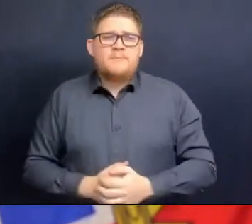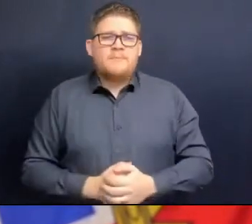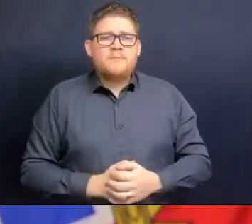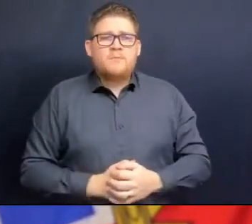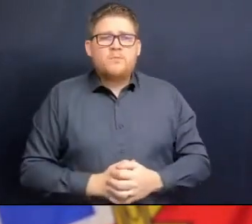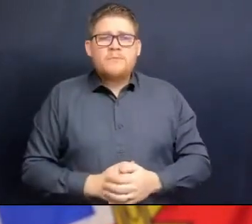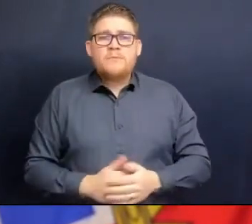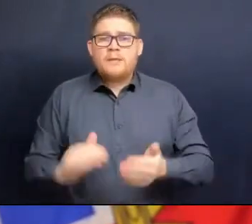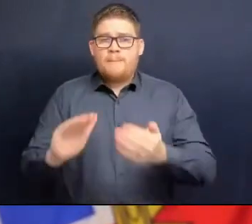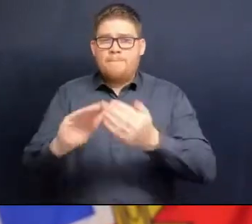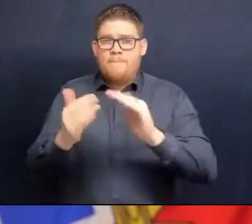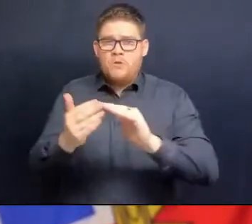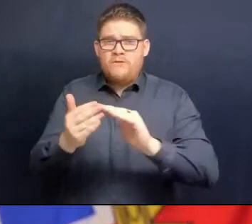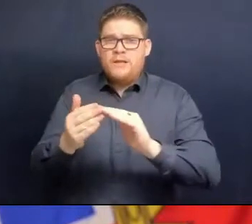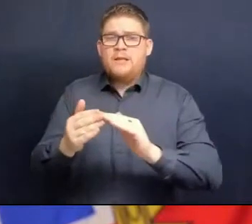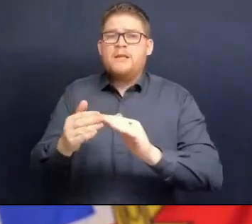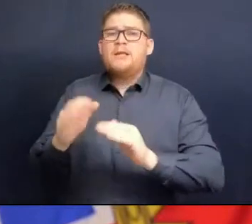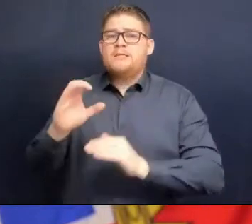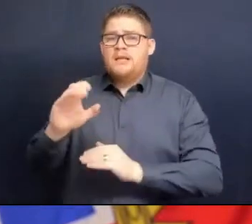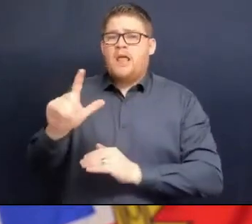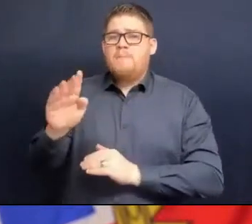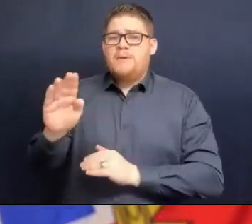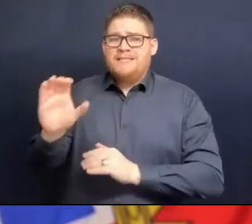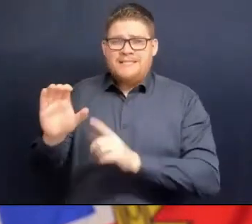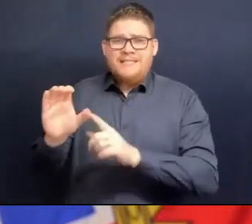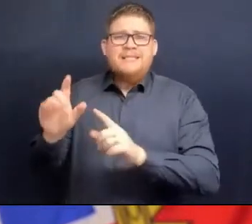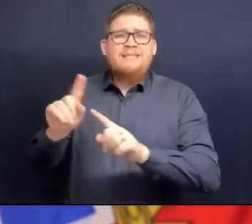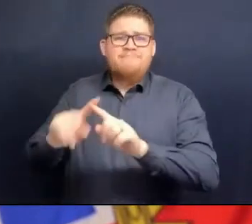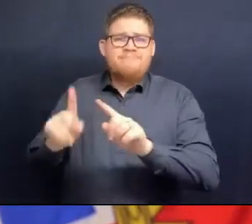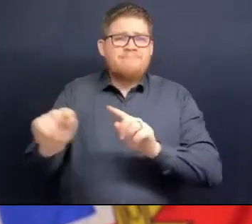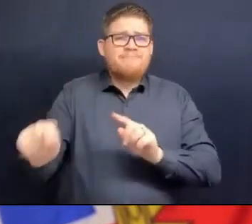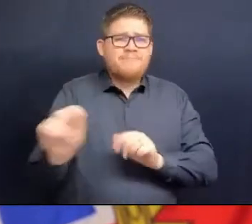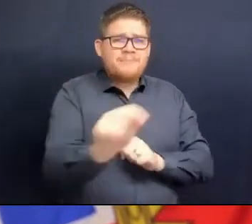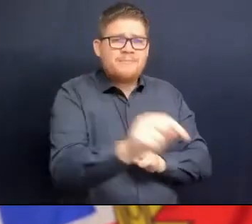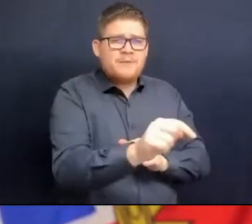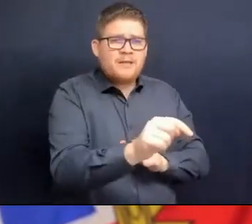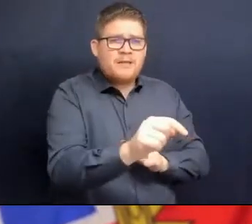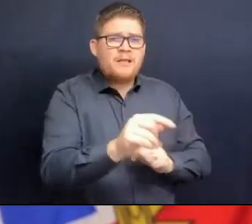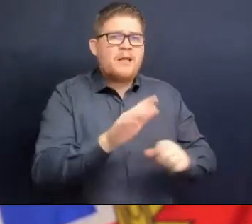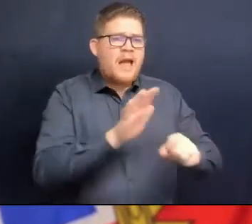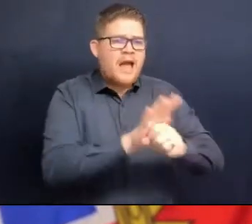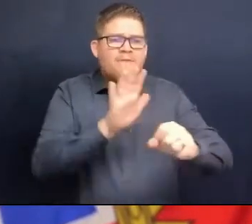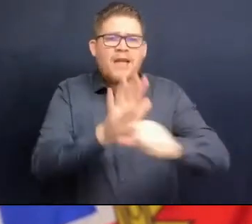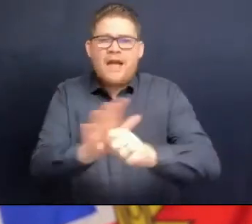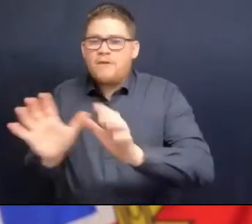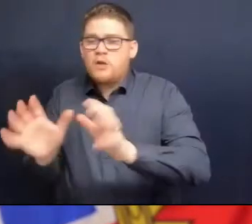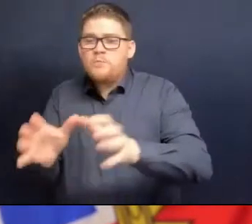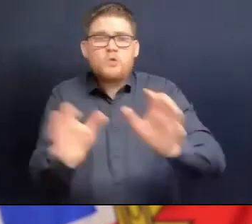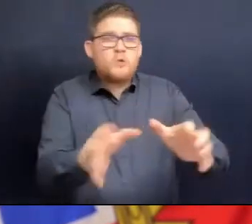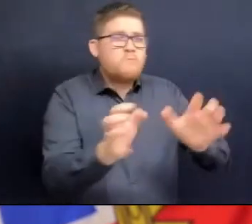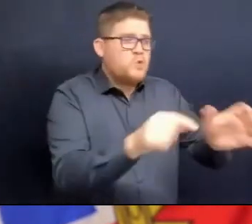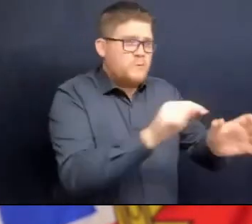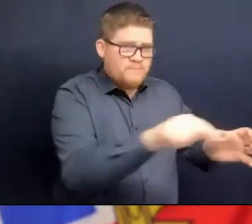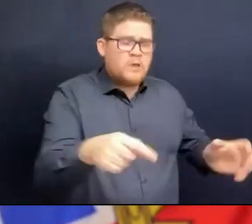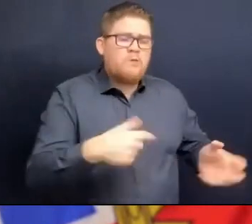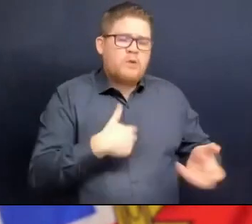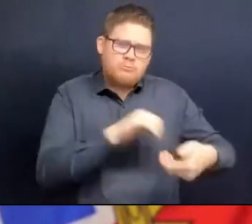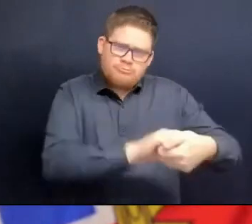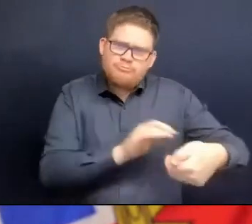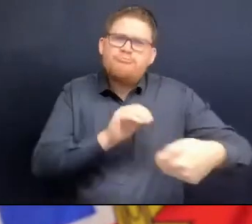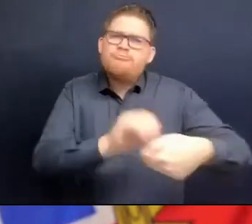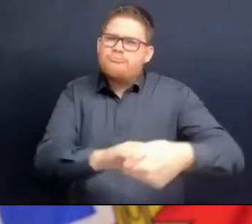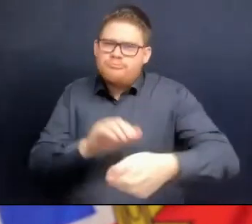and Community Living BC on a weekly basis, at least. And we do take a lot of consideration.